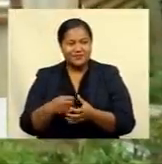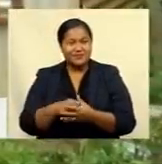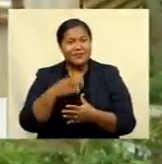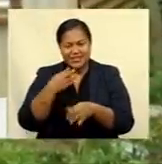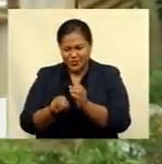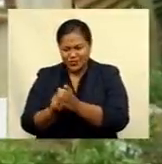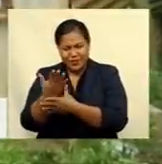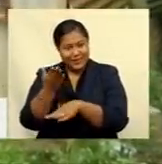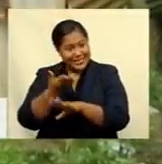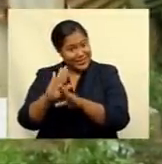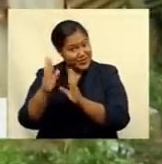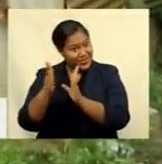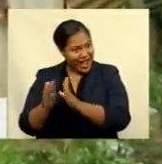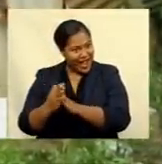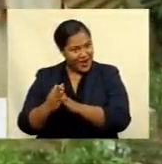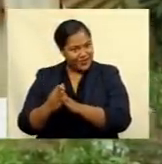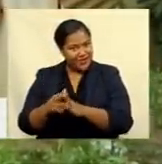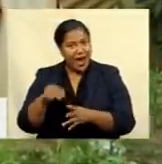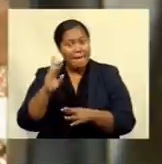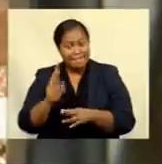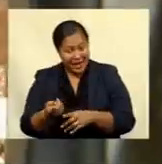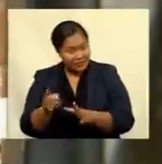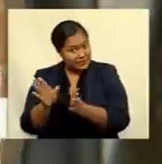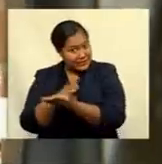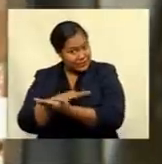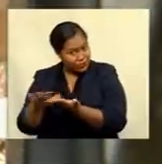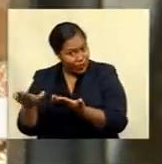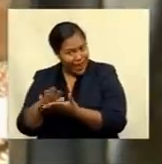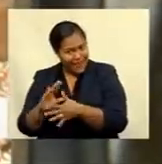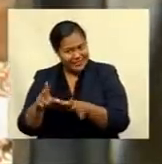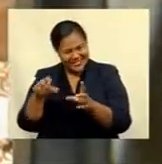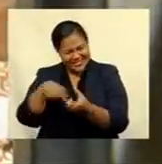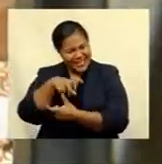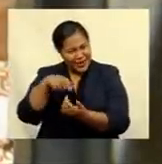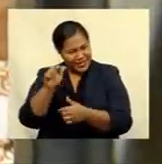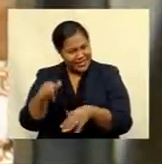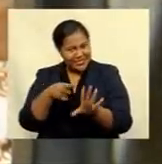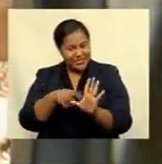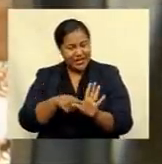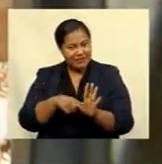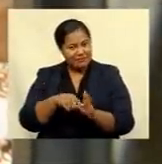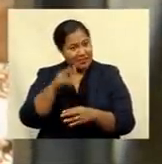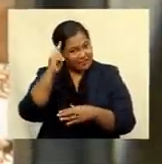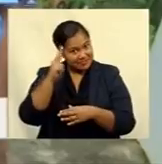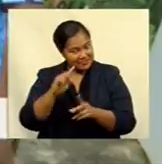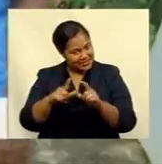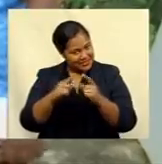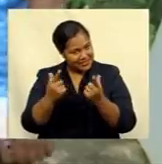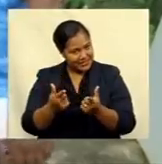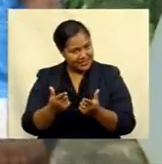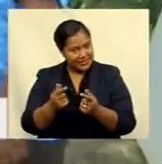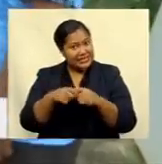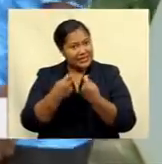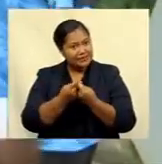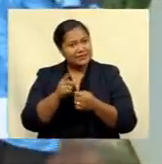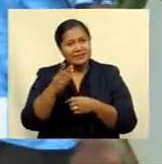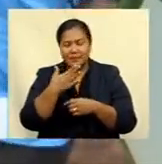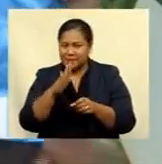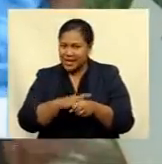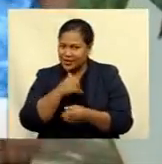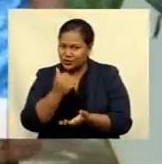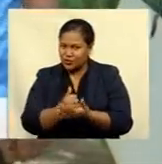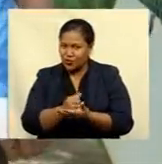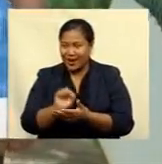Newtown, Nasinu, but after it was destroyed in a cyclone this year, the national hero made sure he and his wife didn't leave his